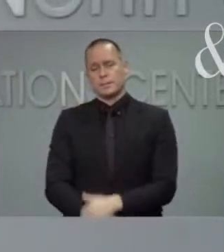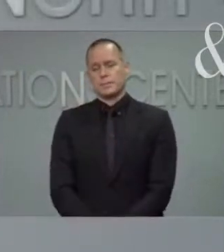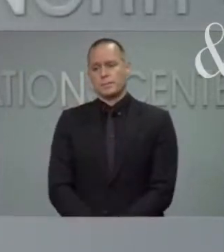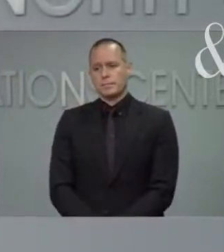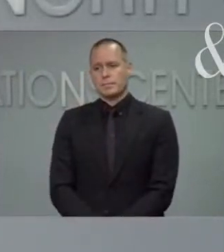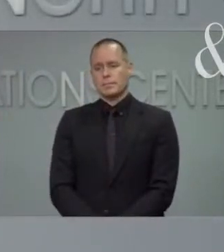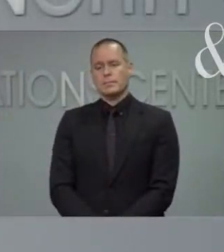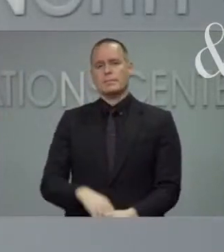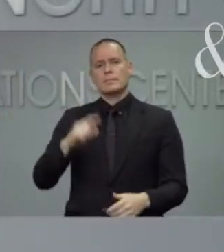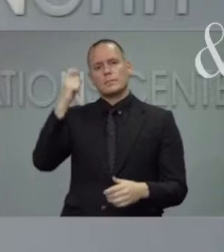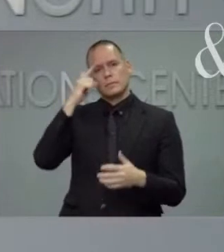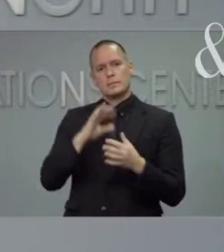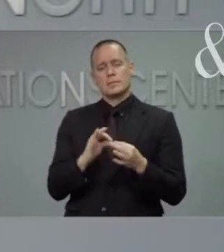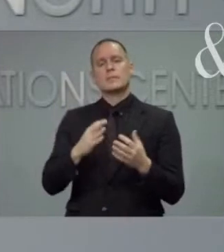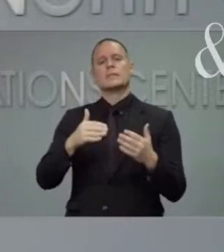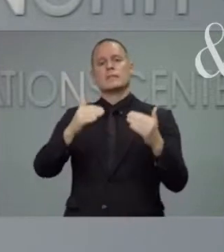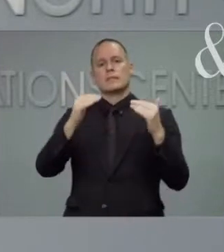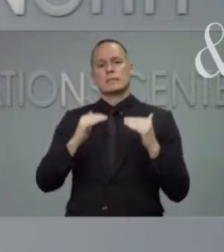Next question, please.